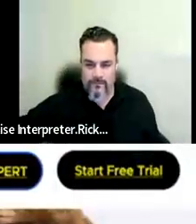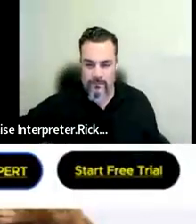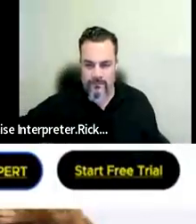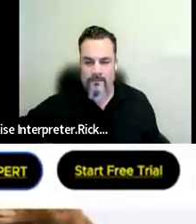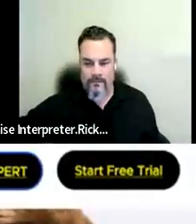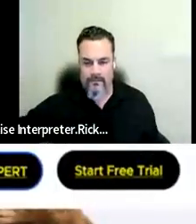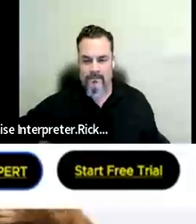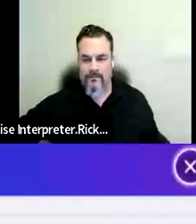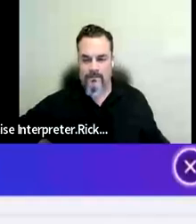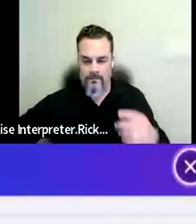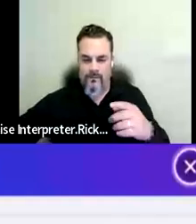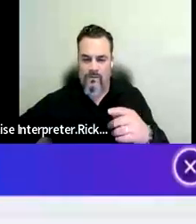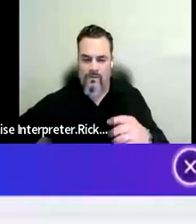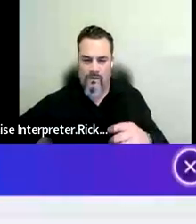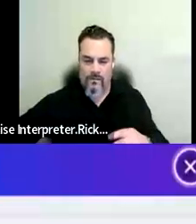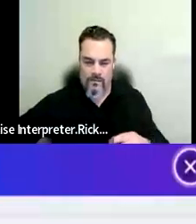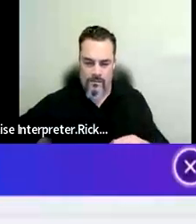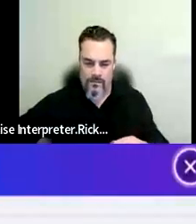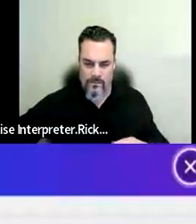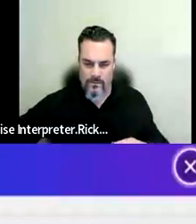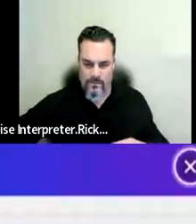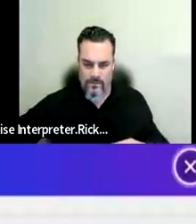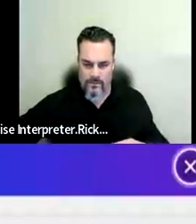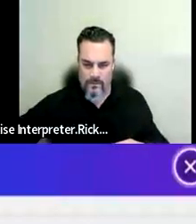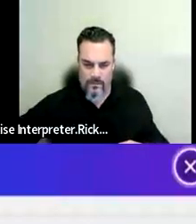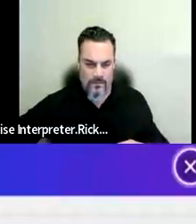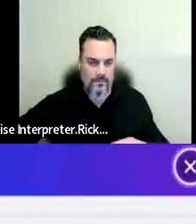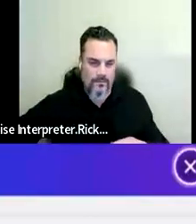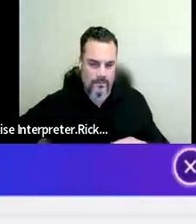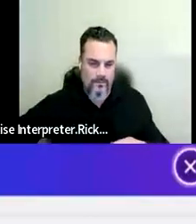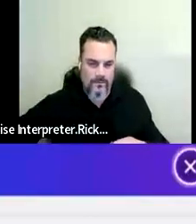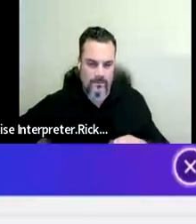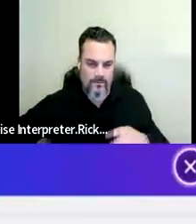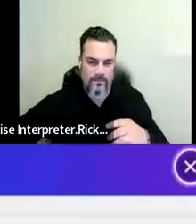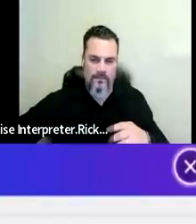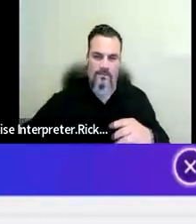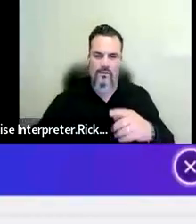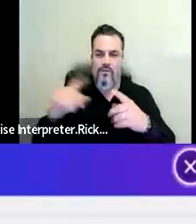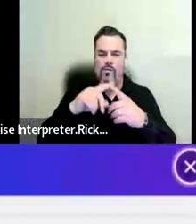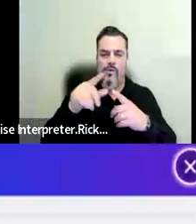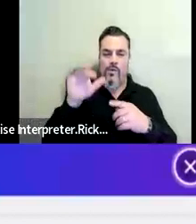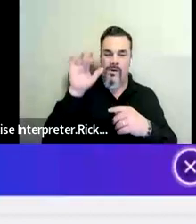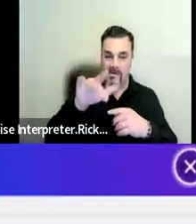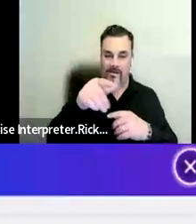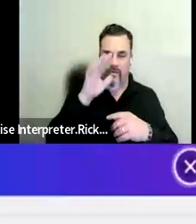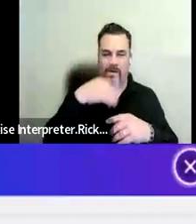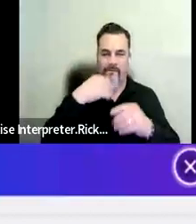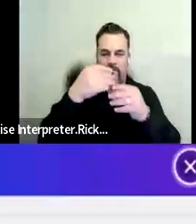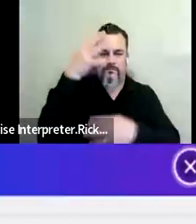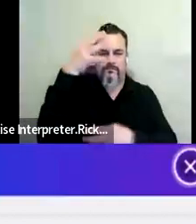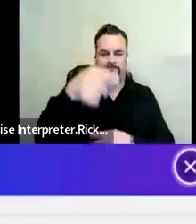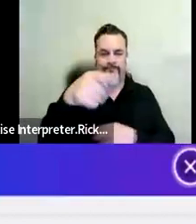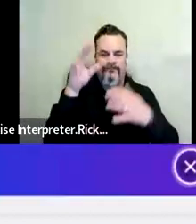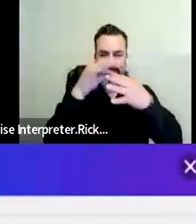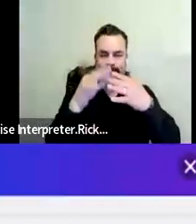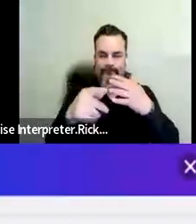Yeah, okay. So when you click on it, Goes the accessibility menu. it will actually come up with all of these options that you have, and